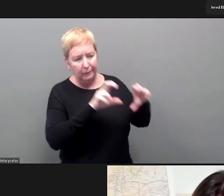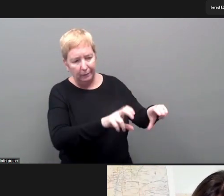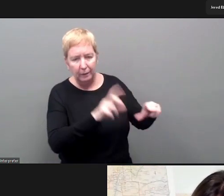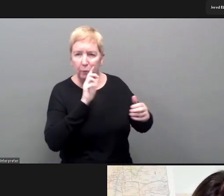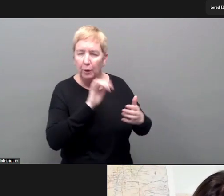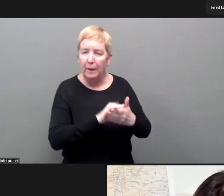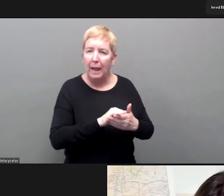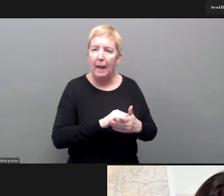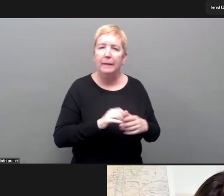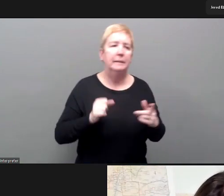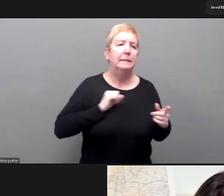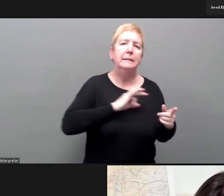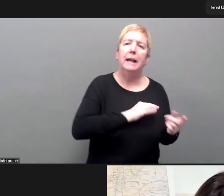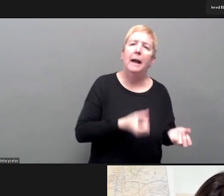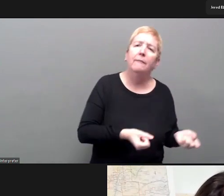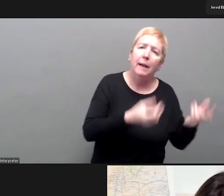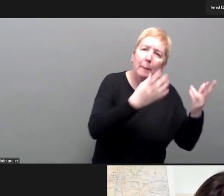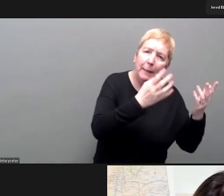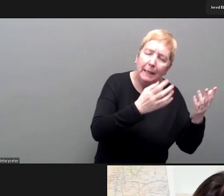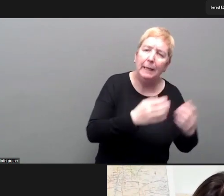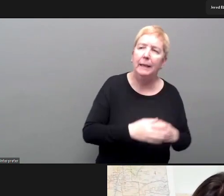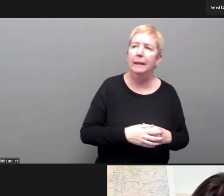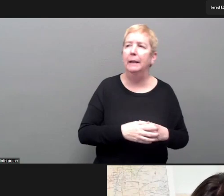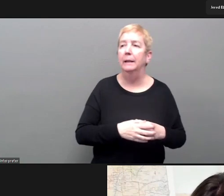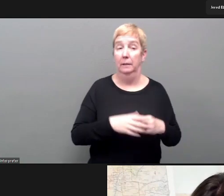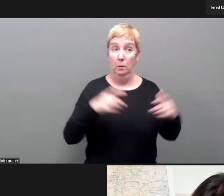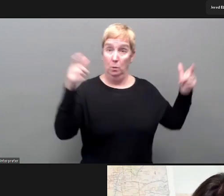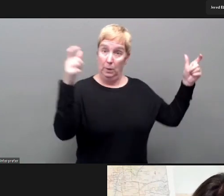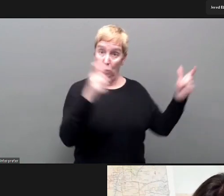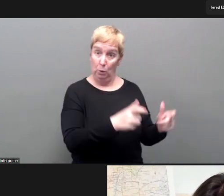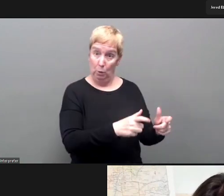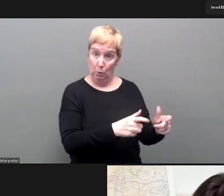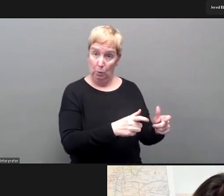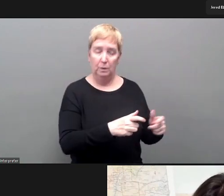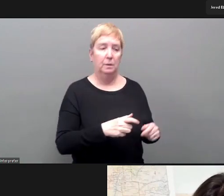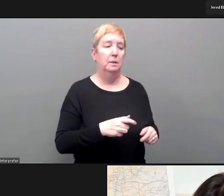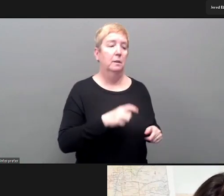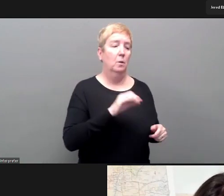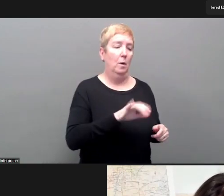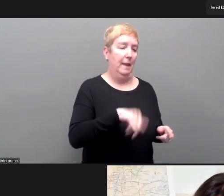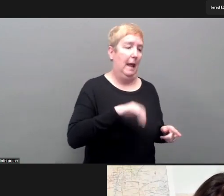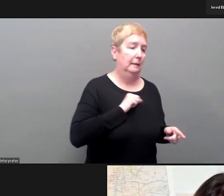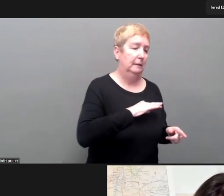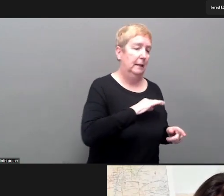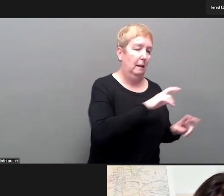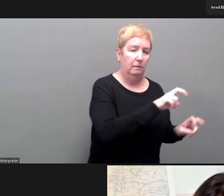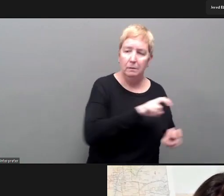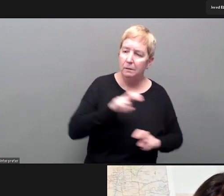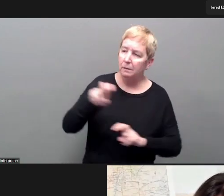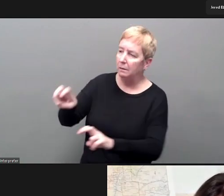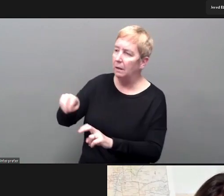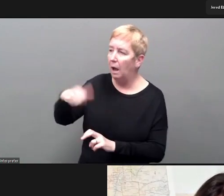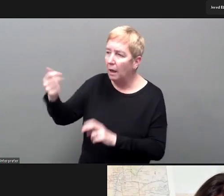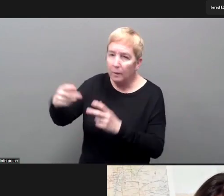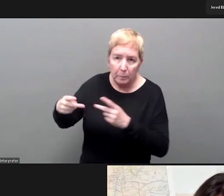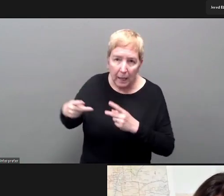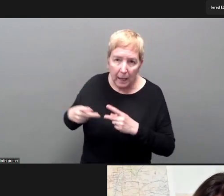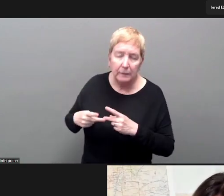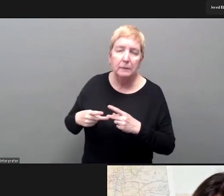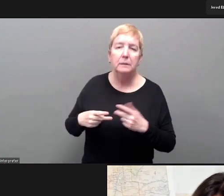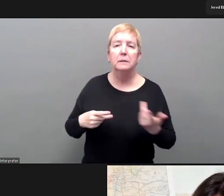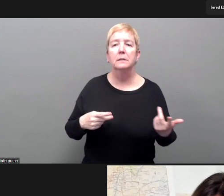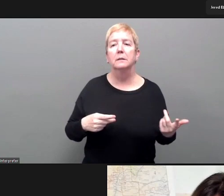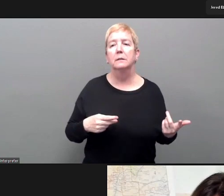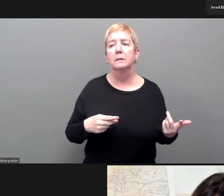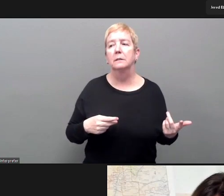like? When is that all being downsized, or is it being repurposed for other purposes like outbreaks